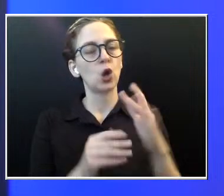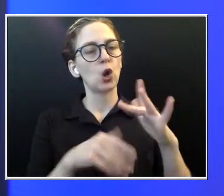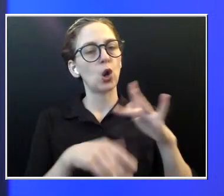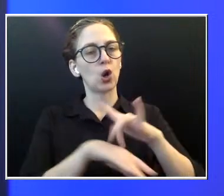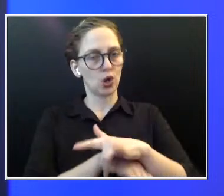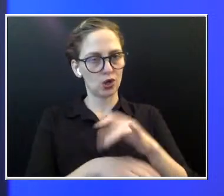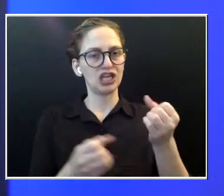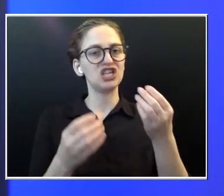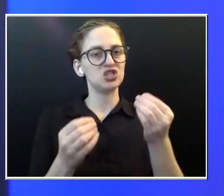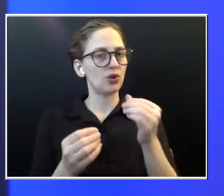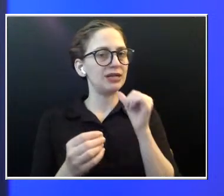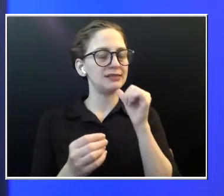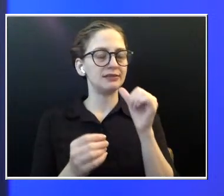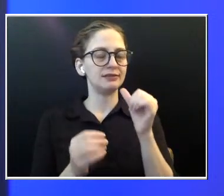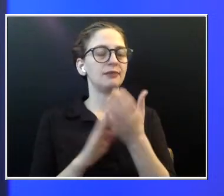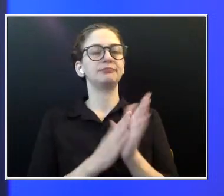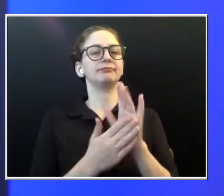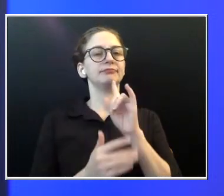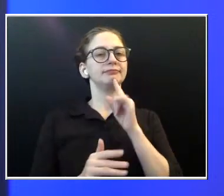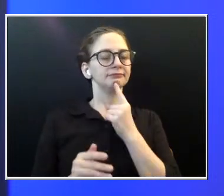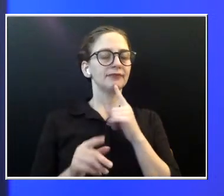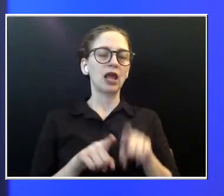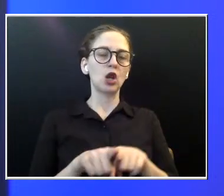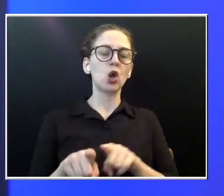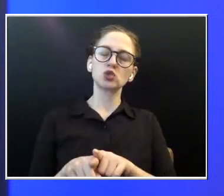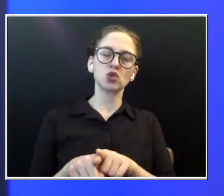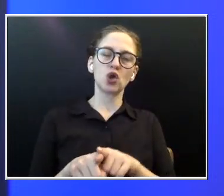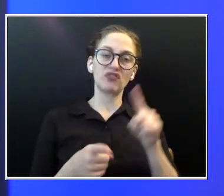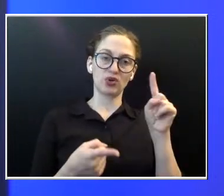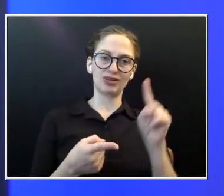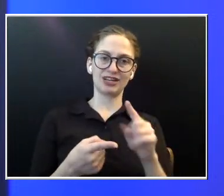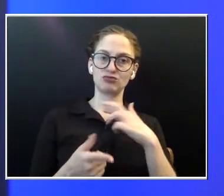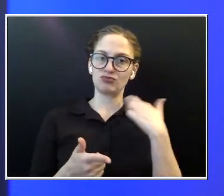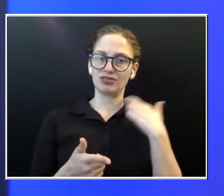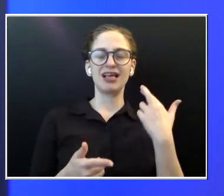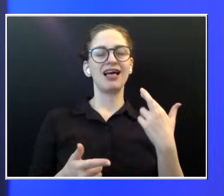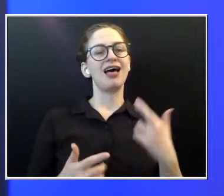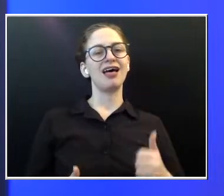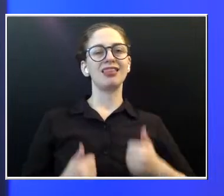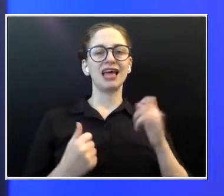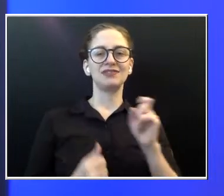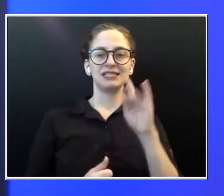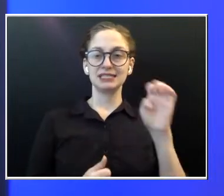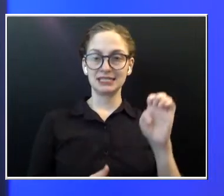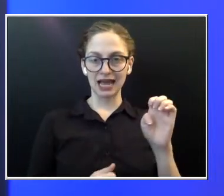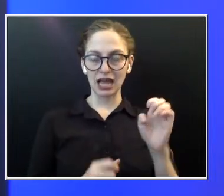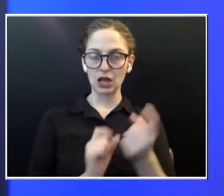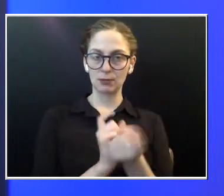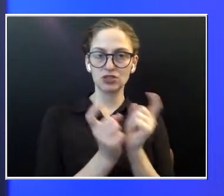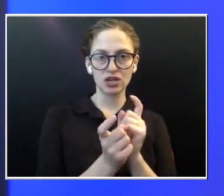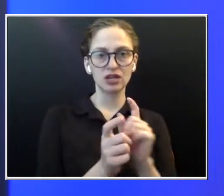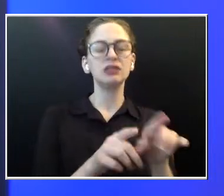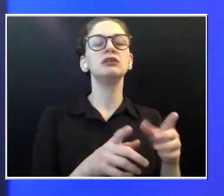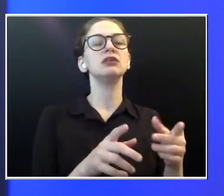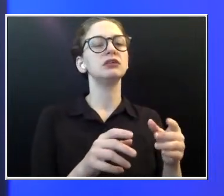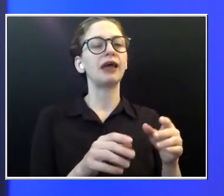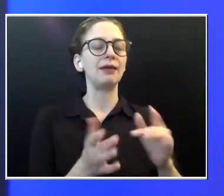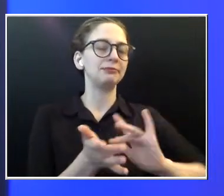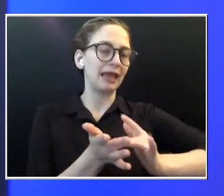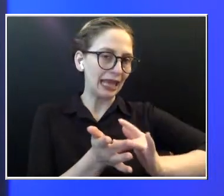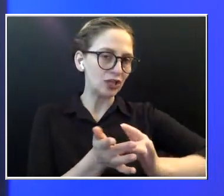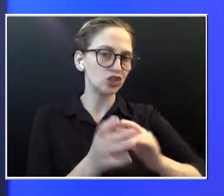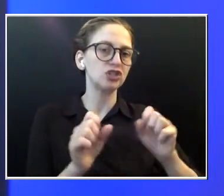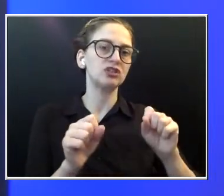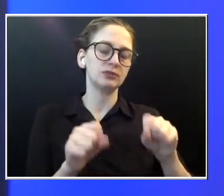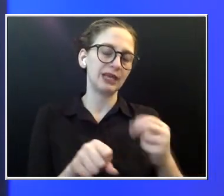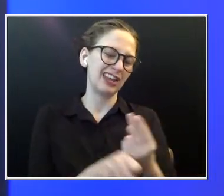lifestyle modifications as well as chemoprevention agents. So we do use medication to lower the risk. Most of